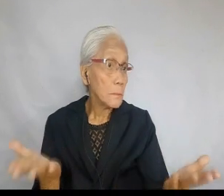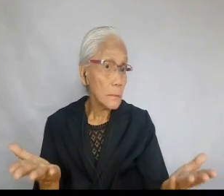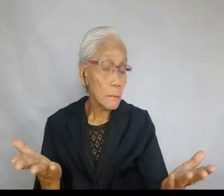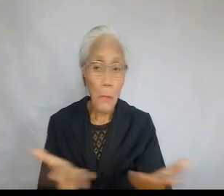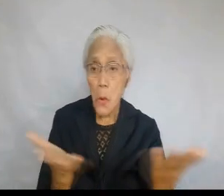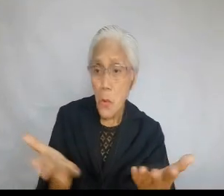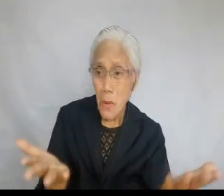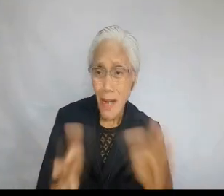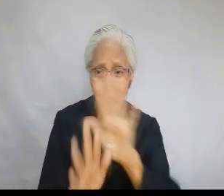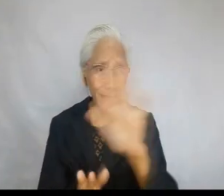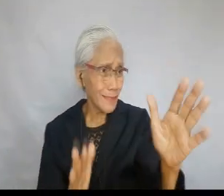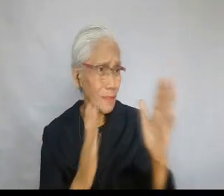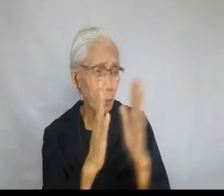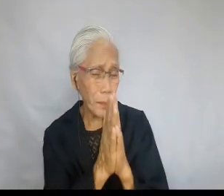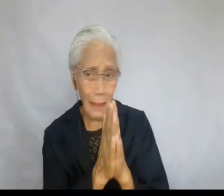cold.